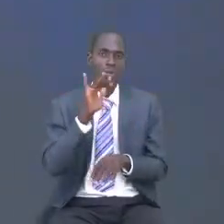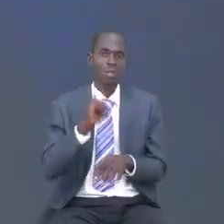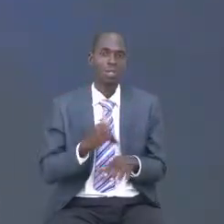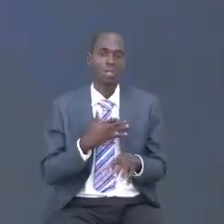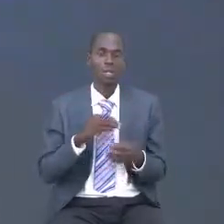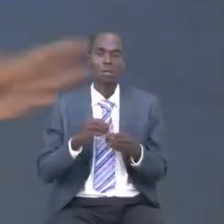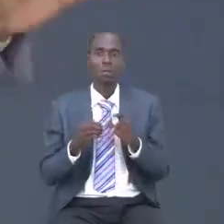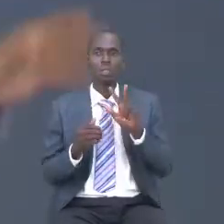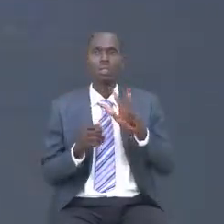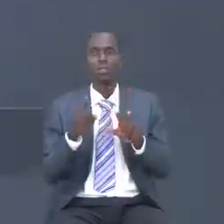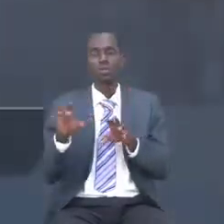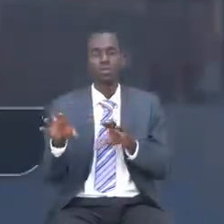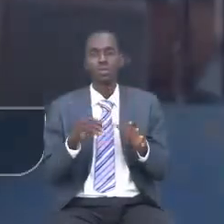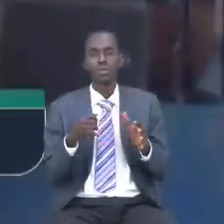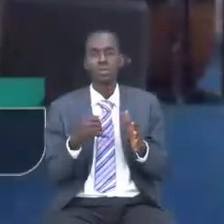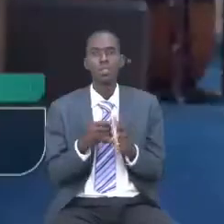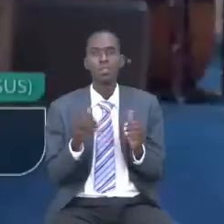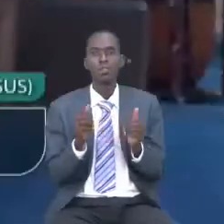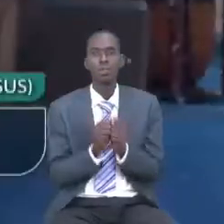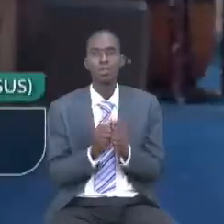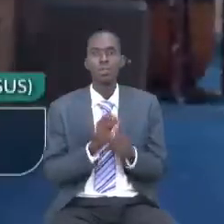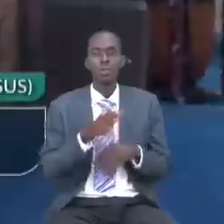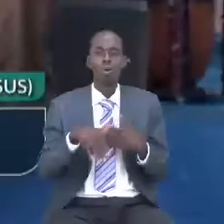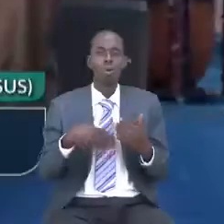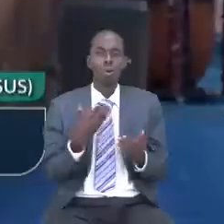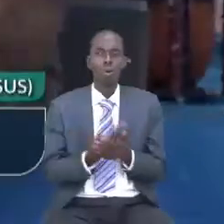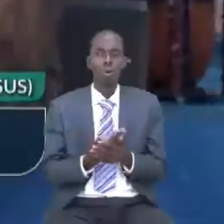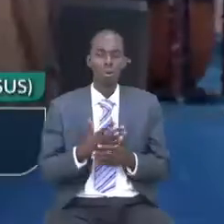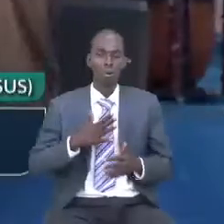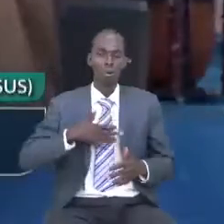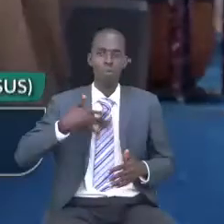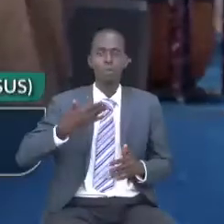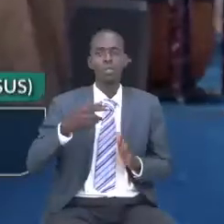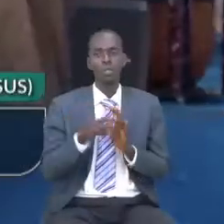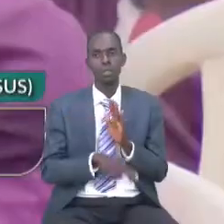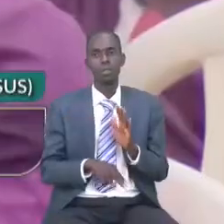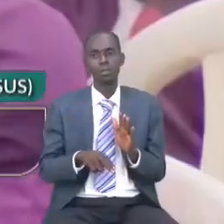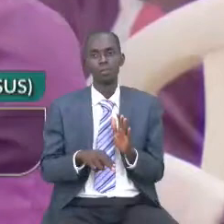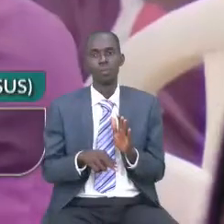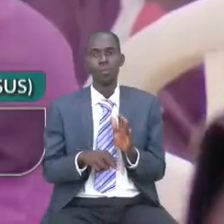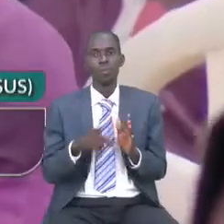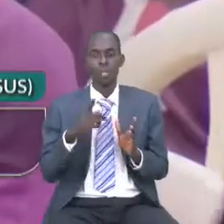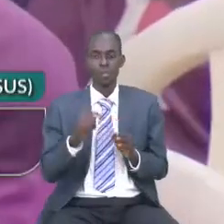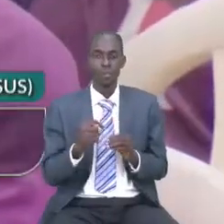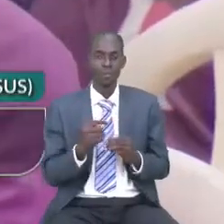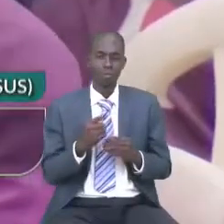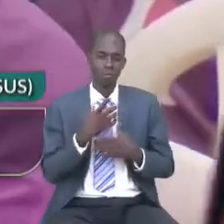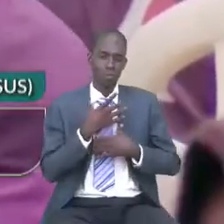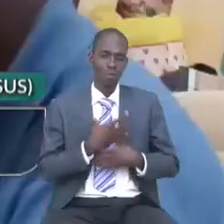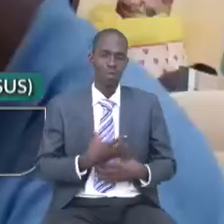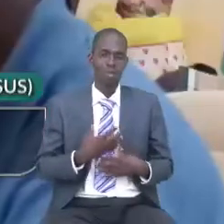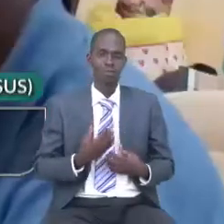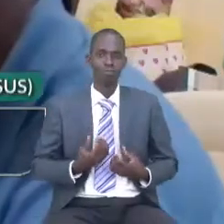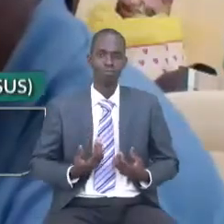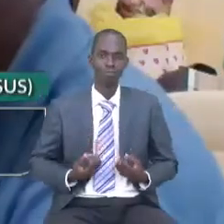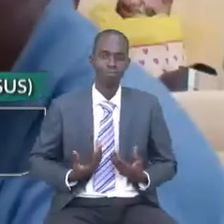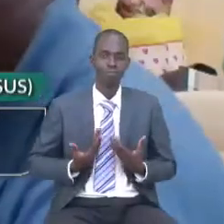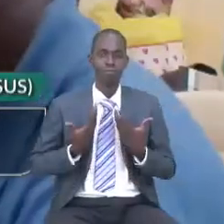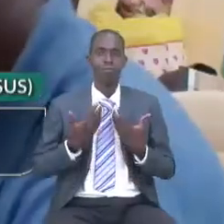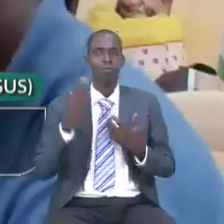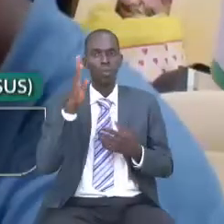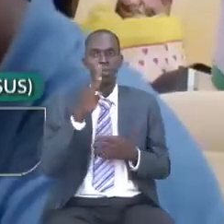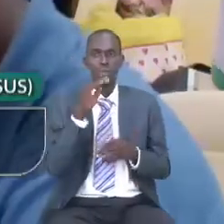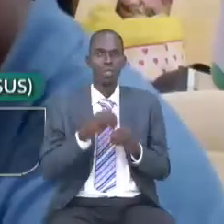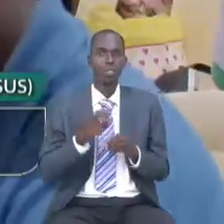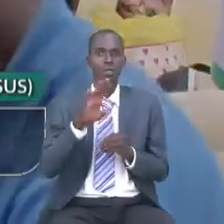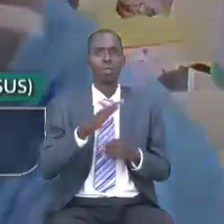do passionately. Passion will be in your life. Zeal will be in your life. You know, there